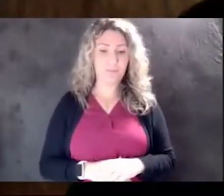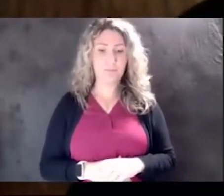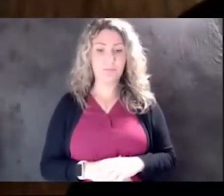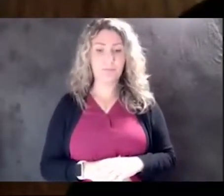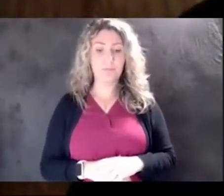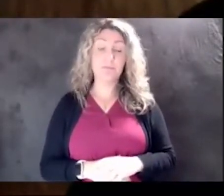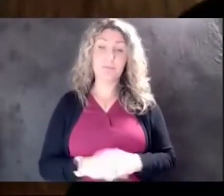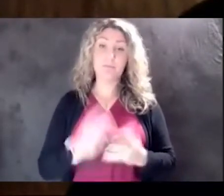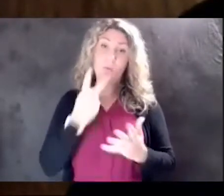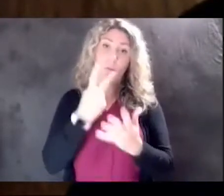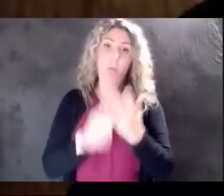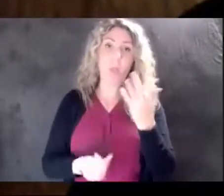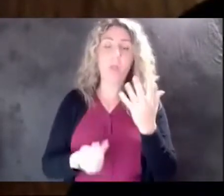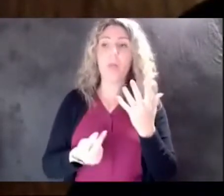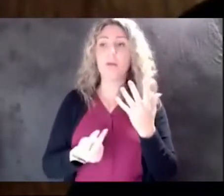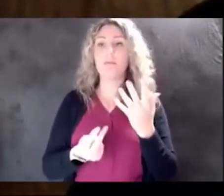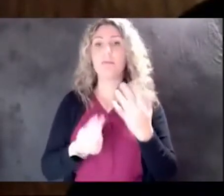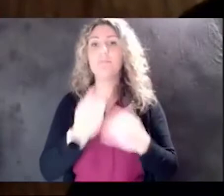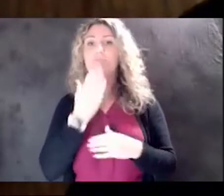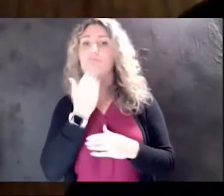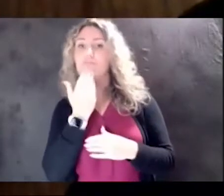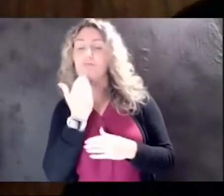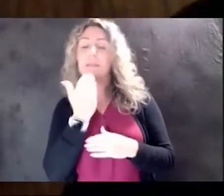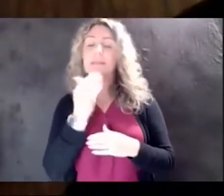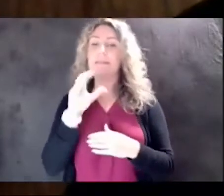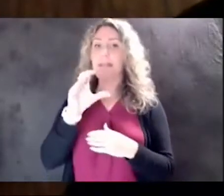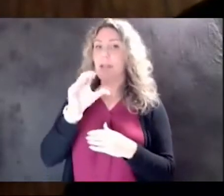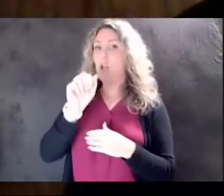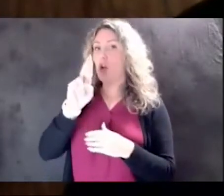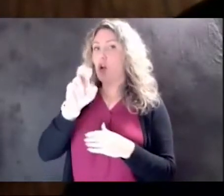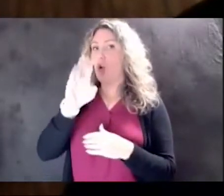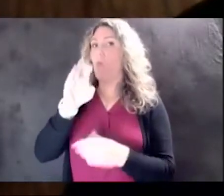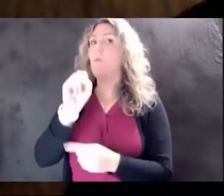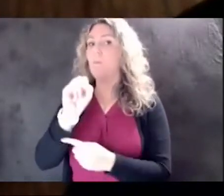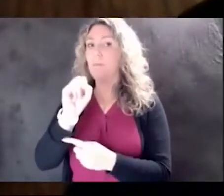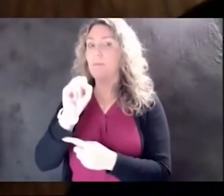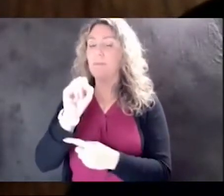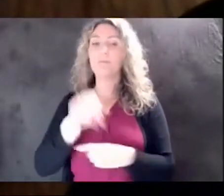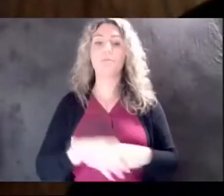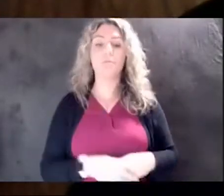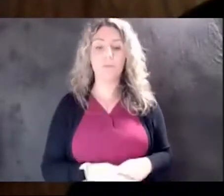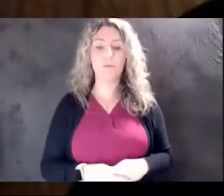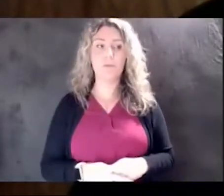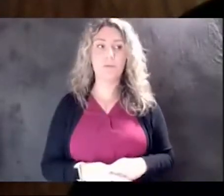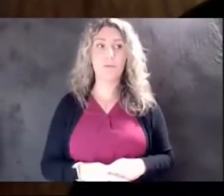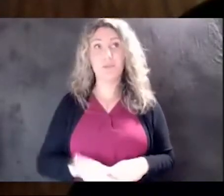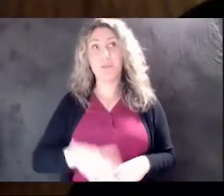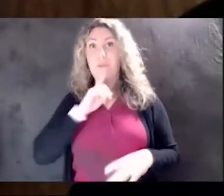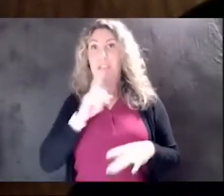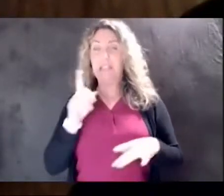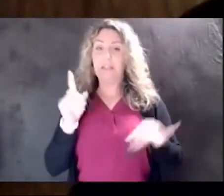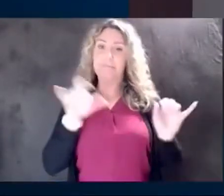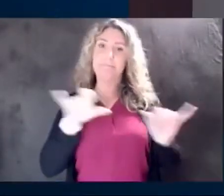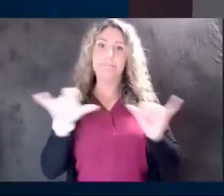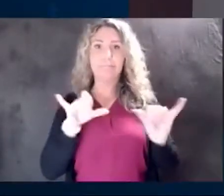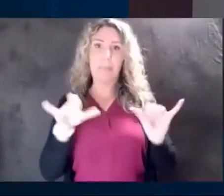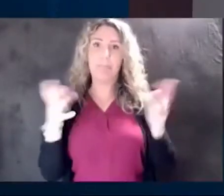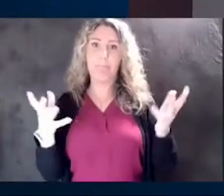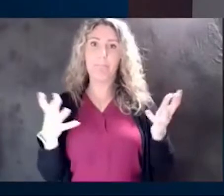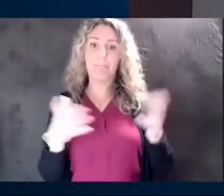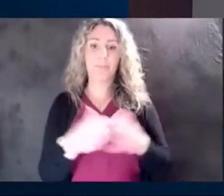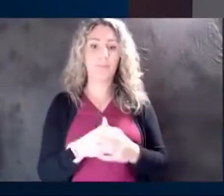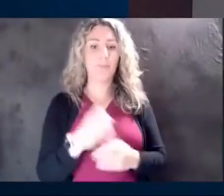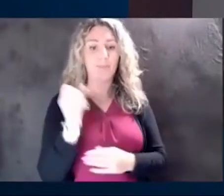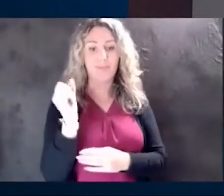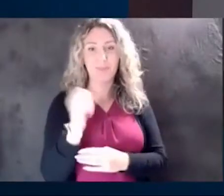both the sweets and the carbs are one and the same, really. Yeah, they can make you